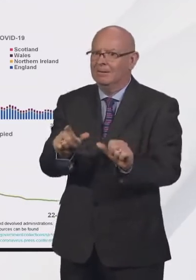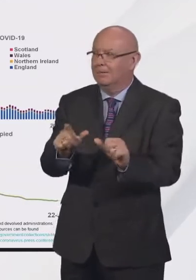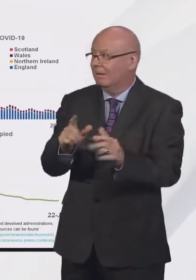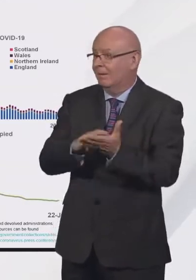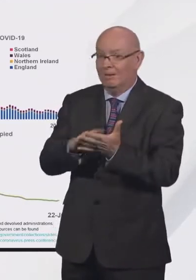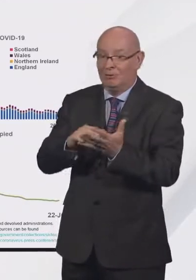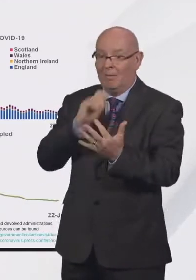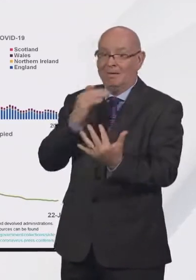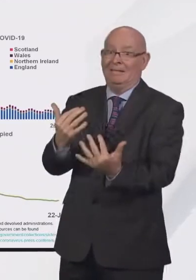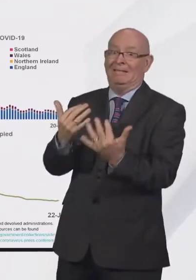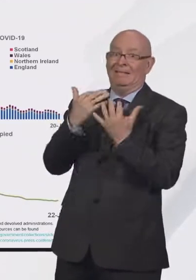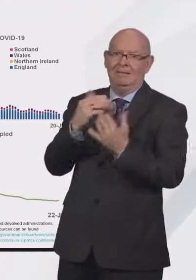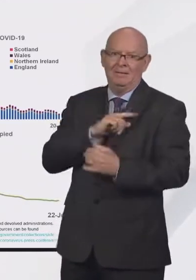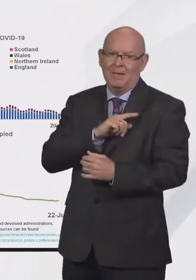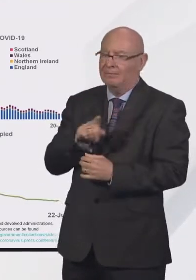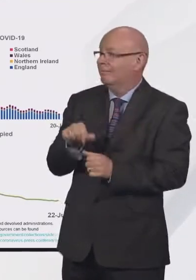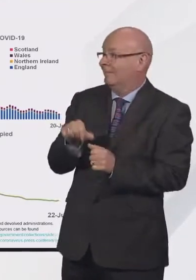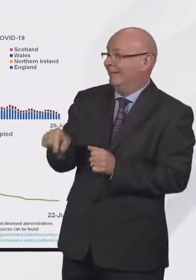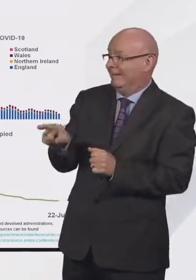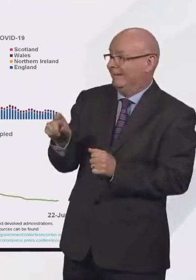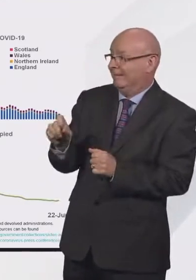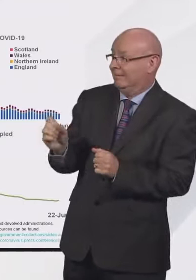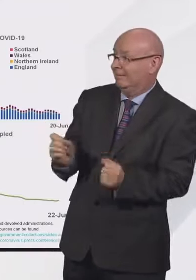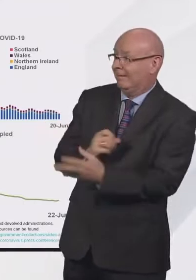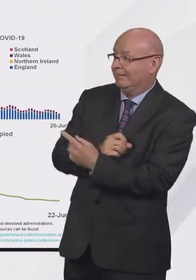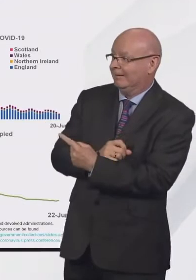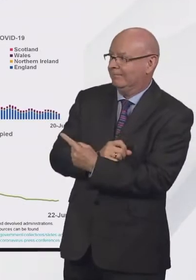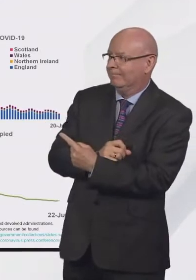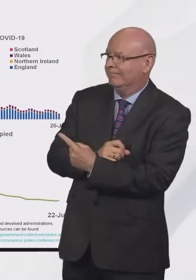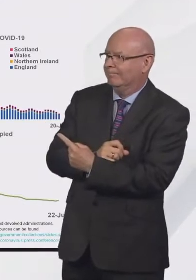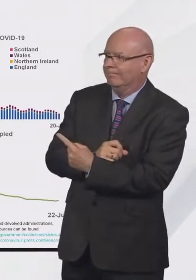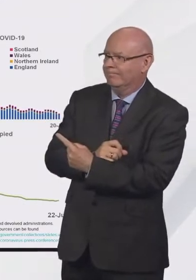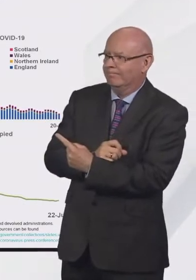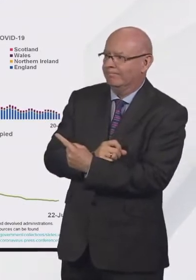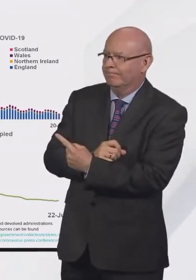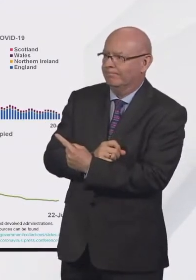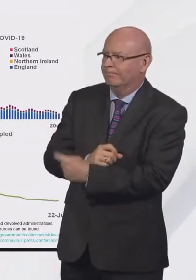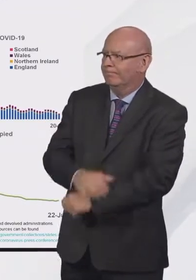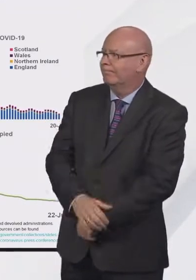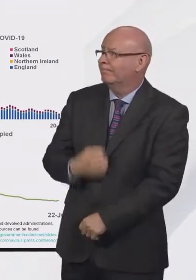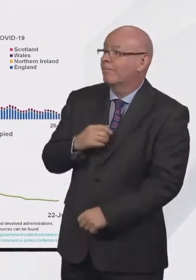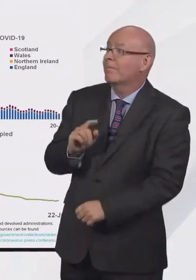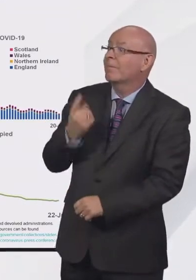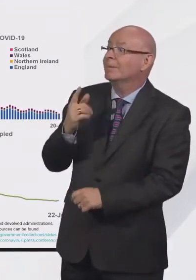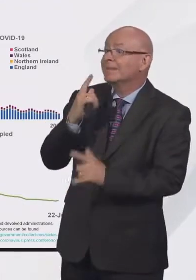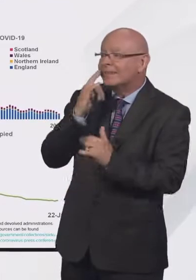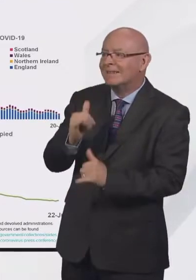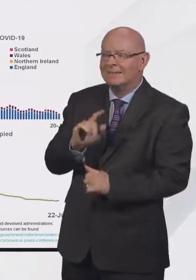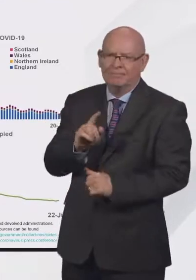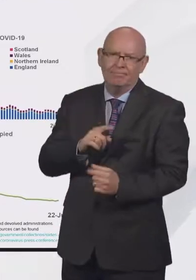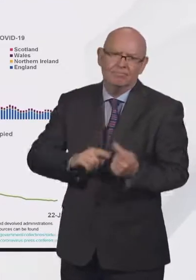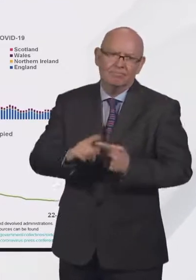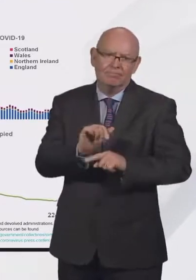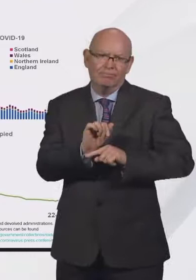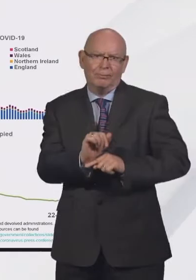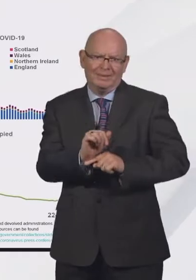to protect the NHS's ability to cope, so we're confident that we're able to provide sufficient critical care